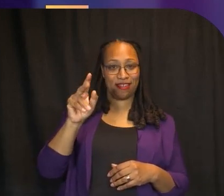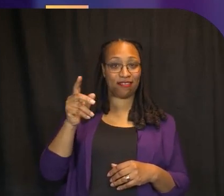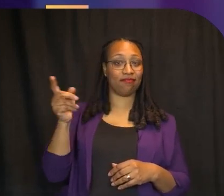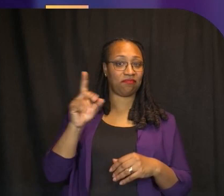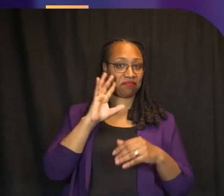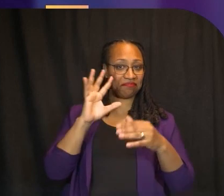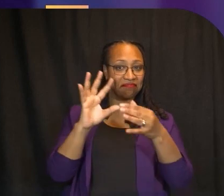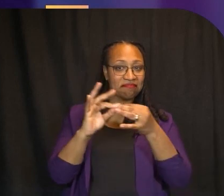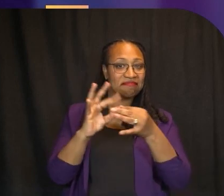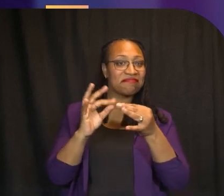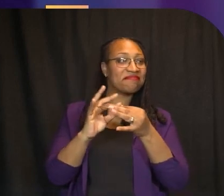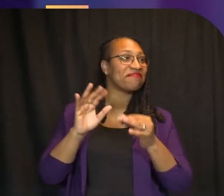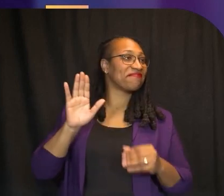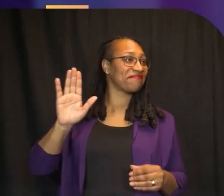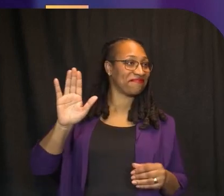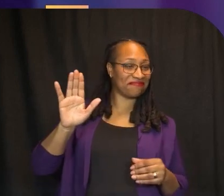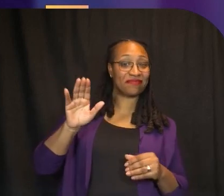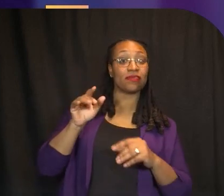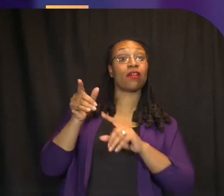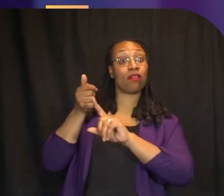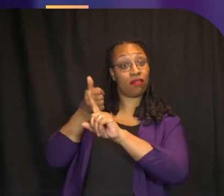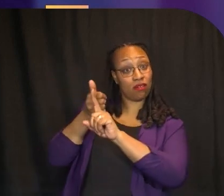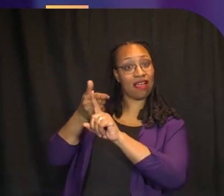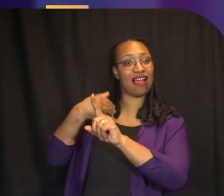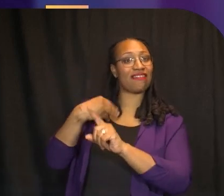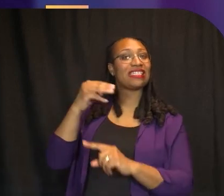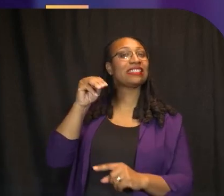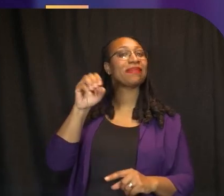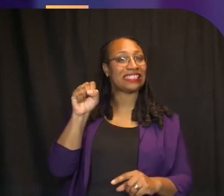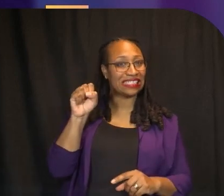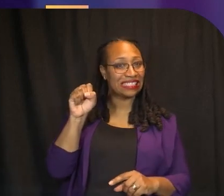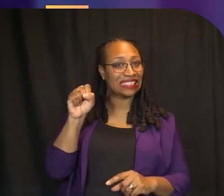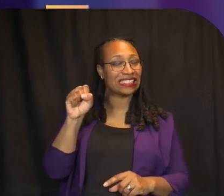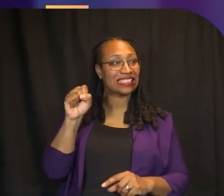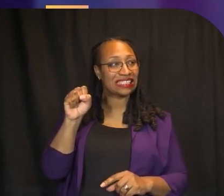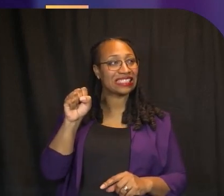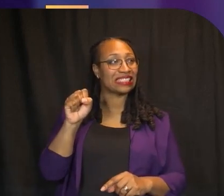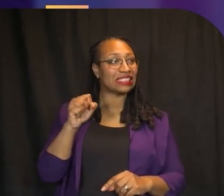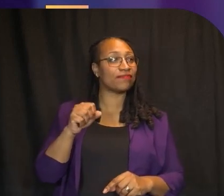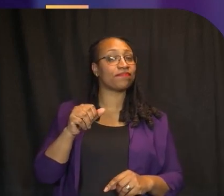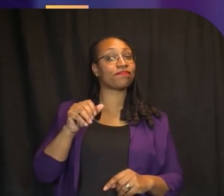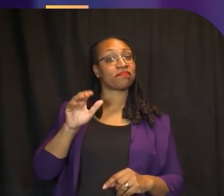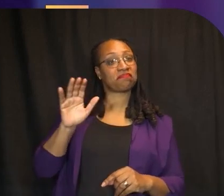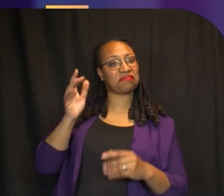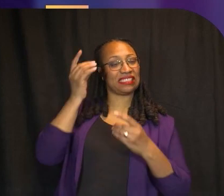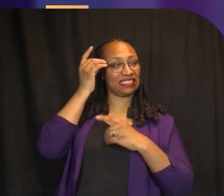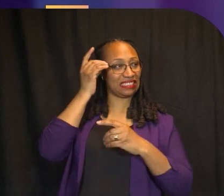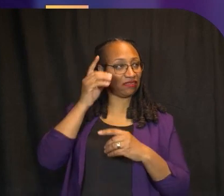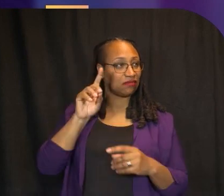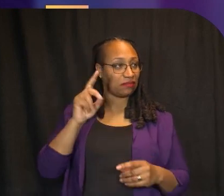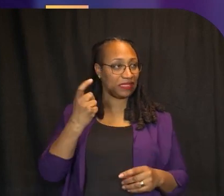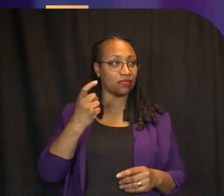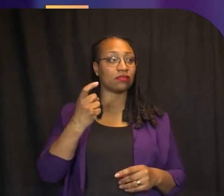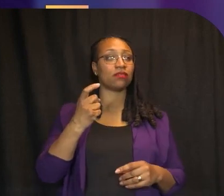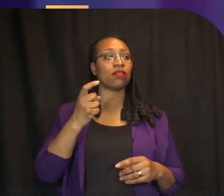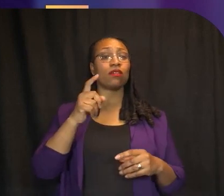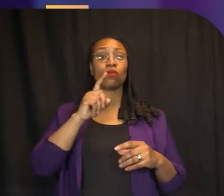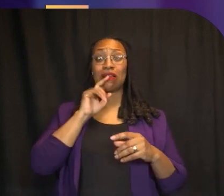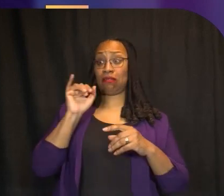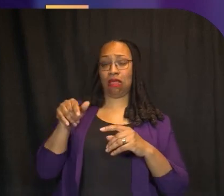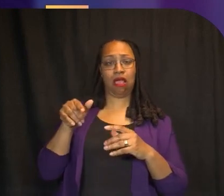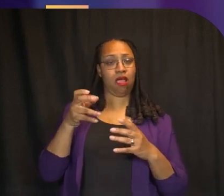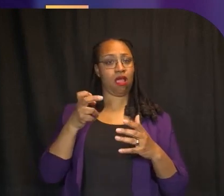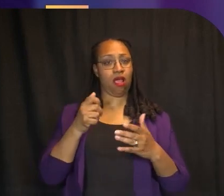all better for it. She's not only part of the movement, she's helping to lead it. Selma, thanks for all that you are